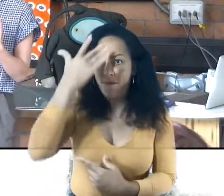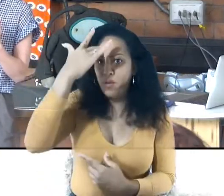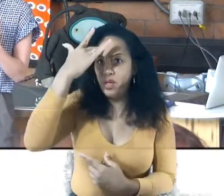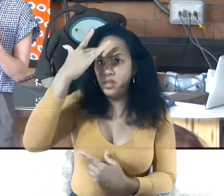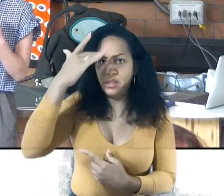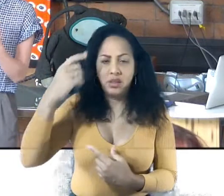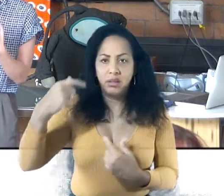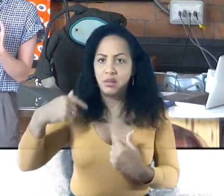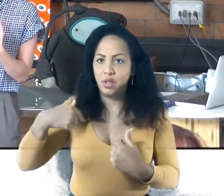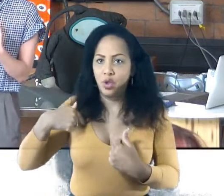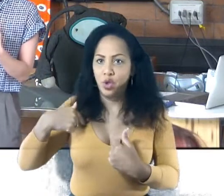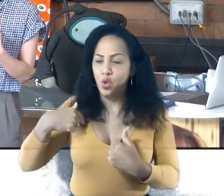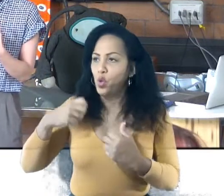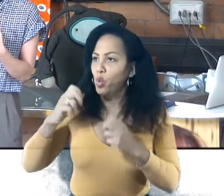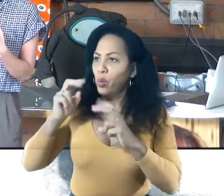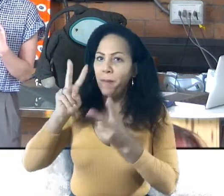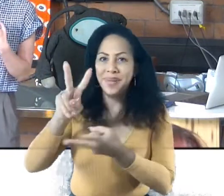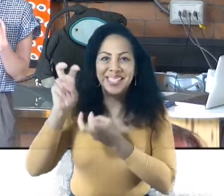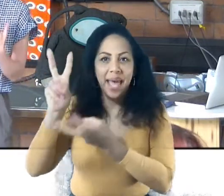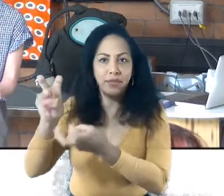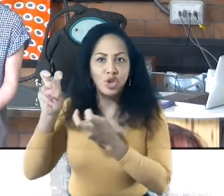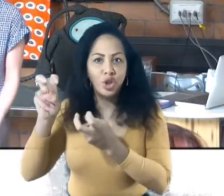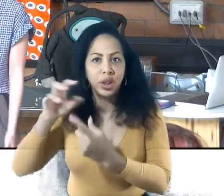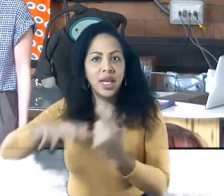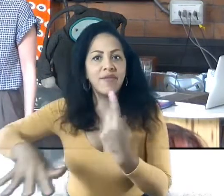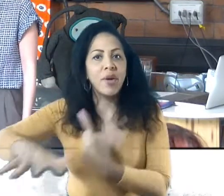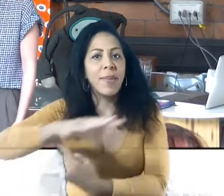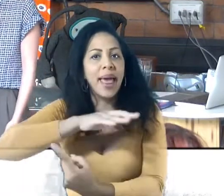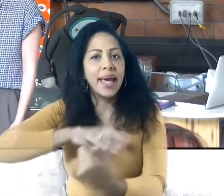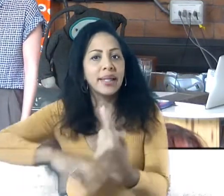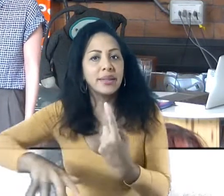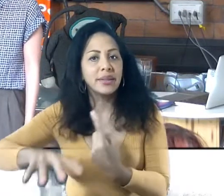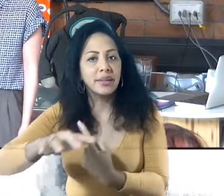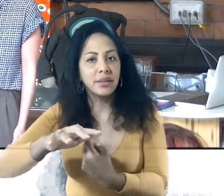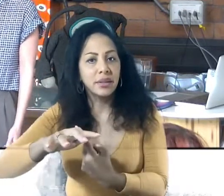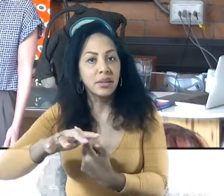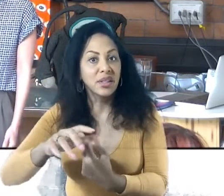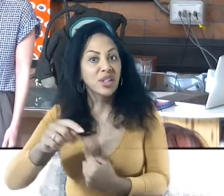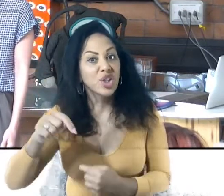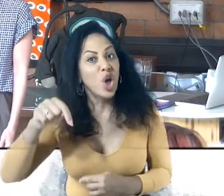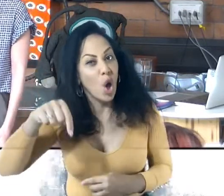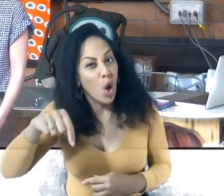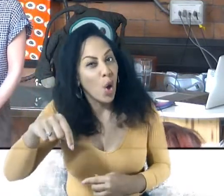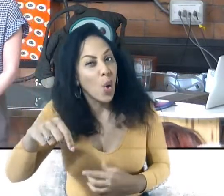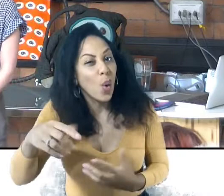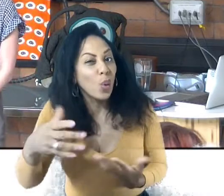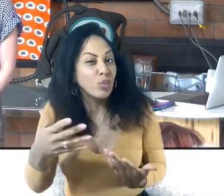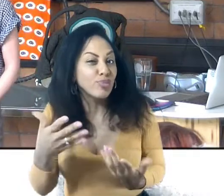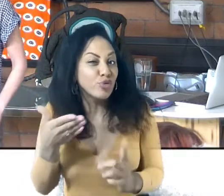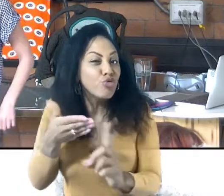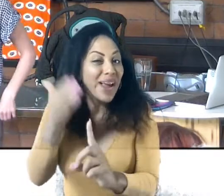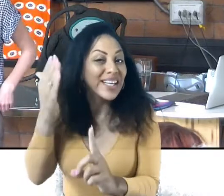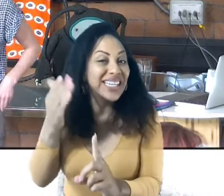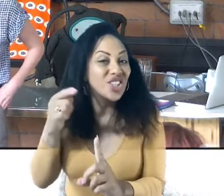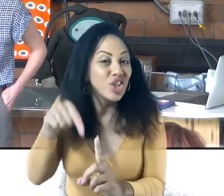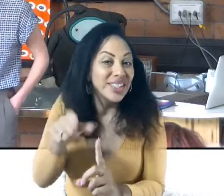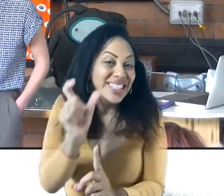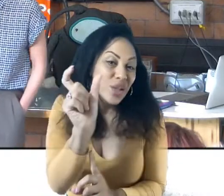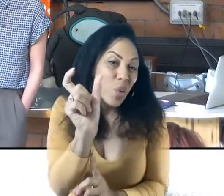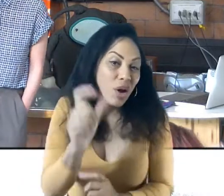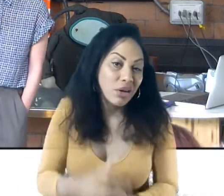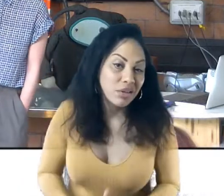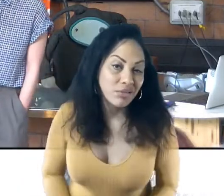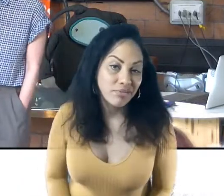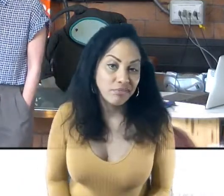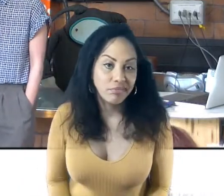where we're at with the feedback is recognition, I would say, people have. Yeah. Thanks, Jade. A question behind, then we'll